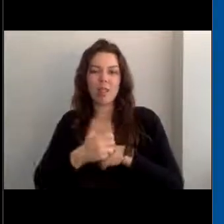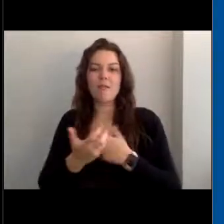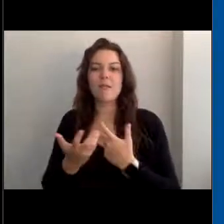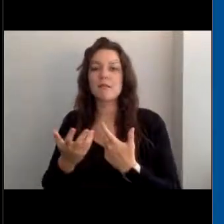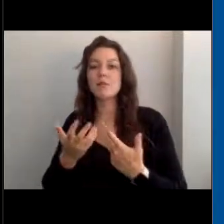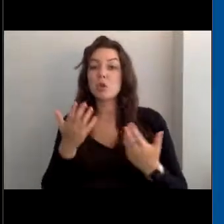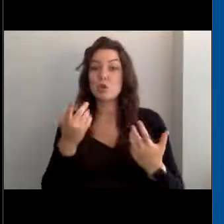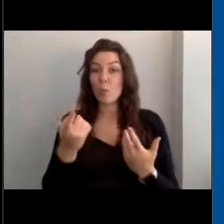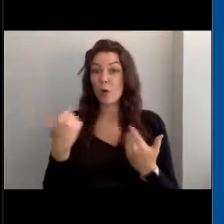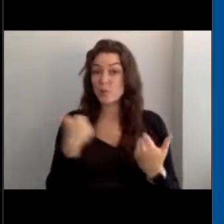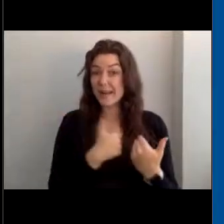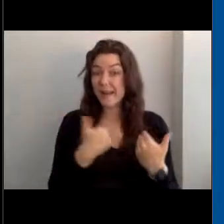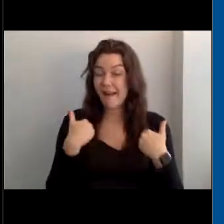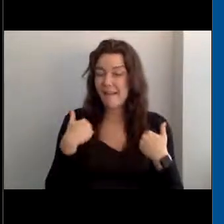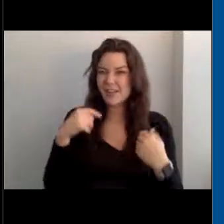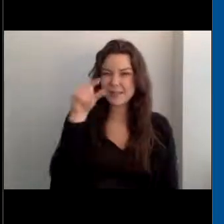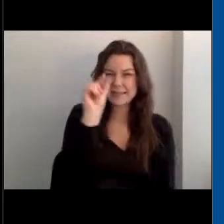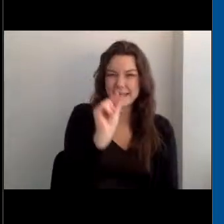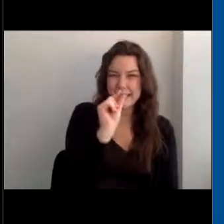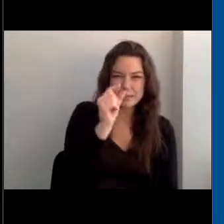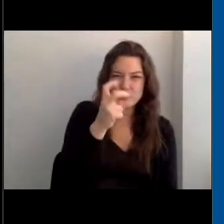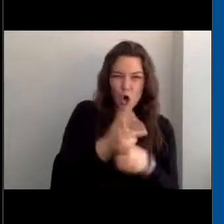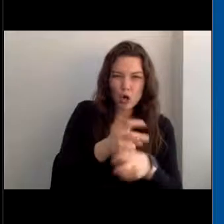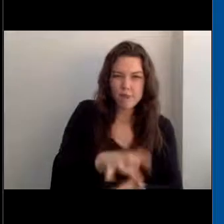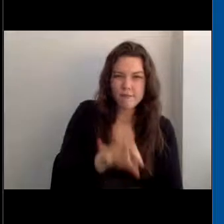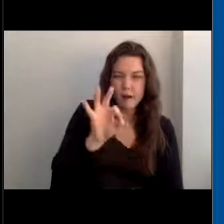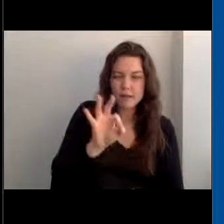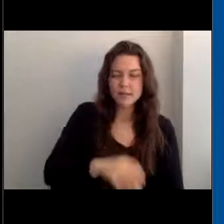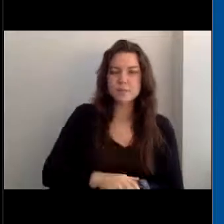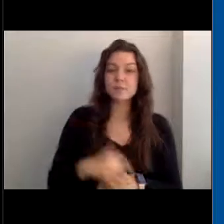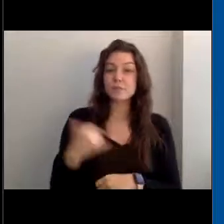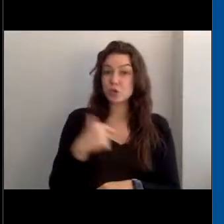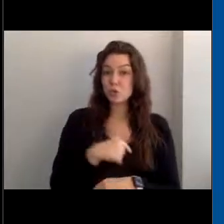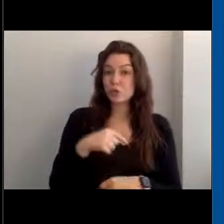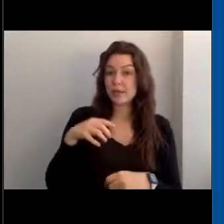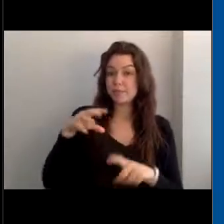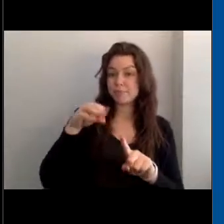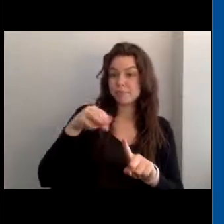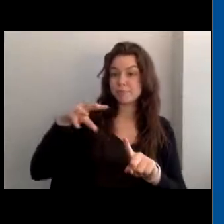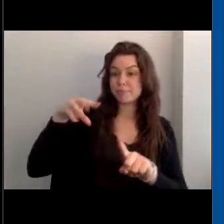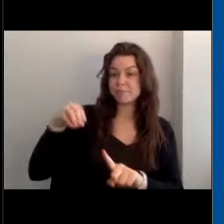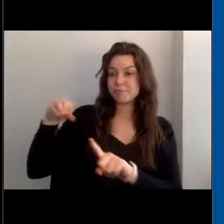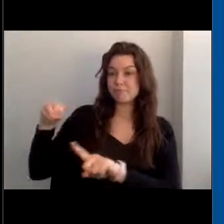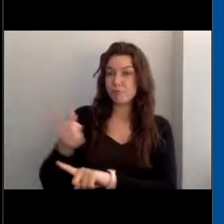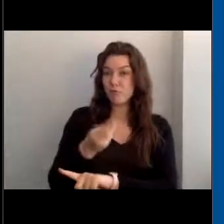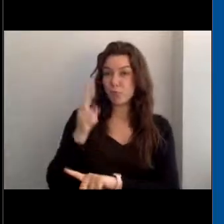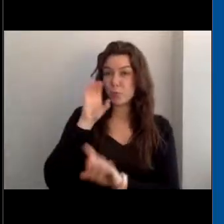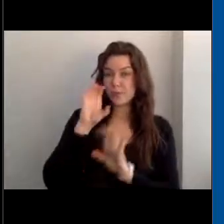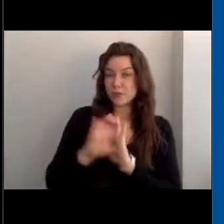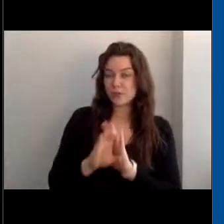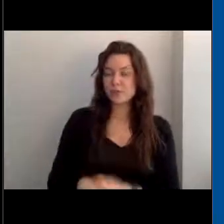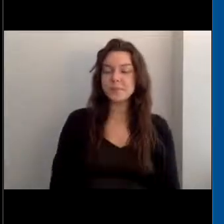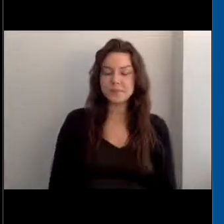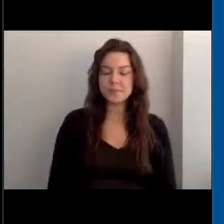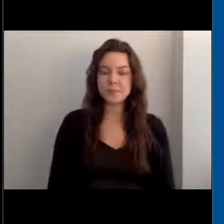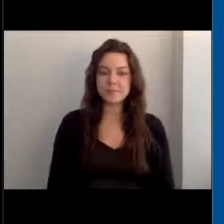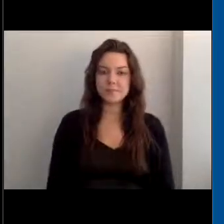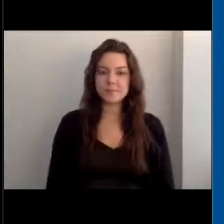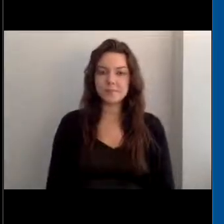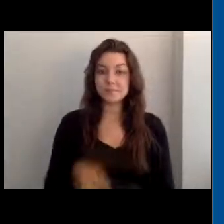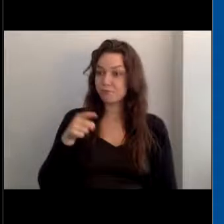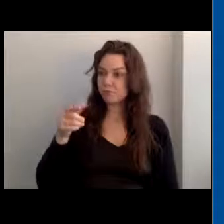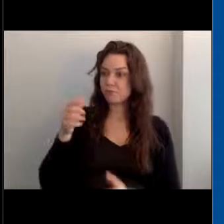tiny and they're very hard to find. We don't see them very often, but we've captured a few photos, so we know they're out there. And since you're doing such a great